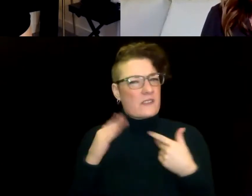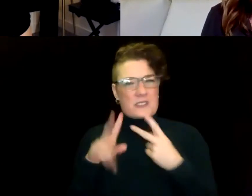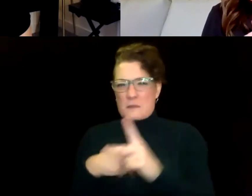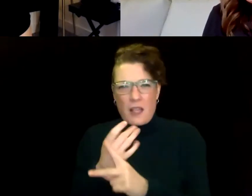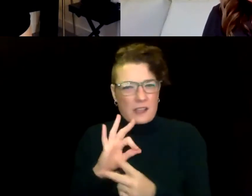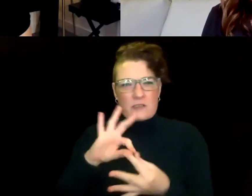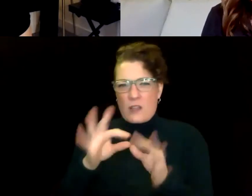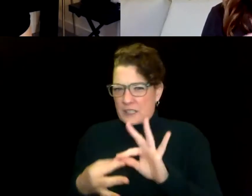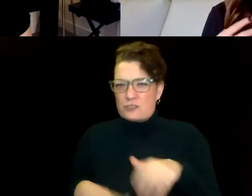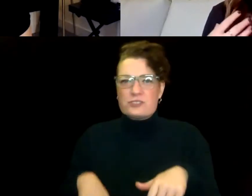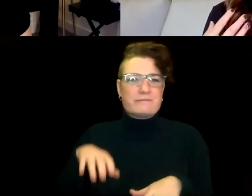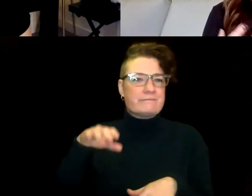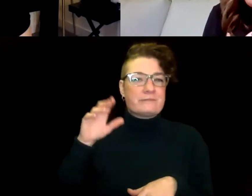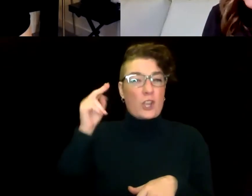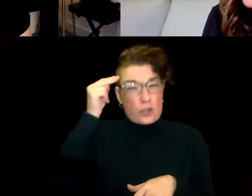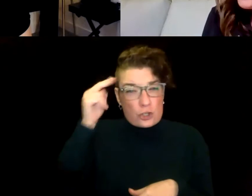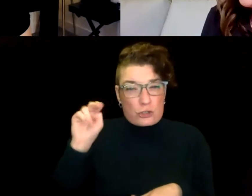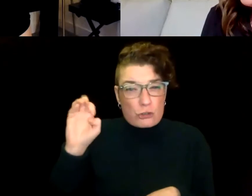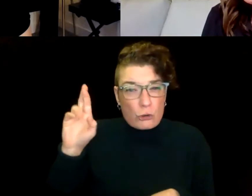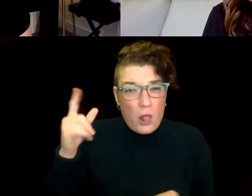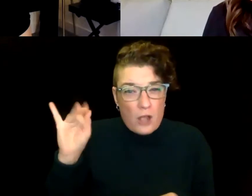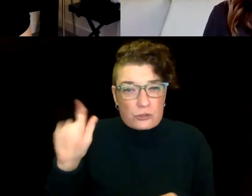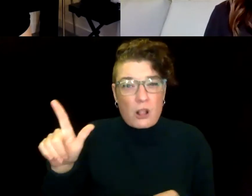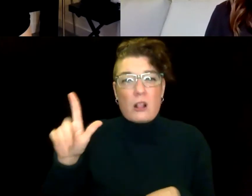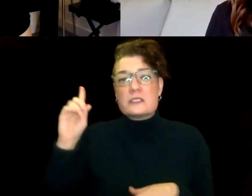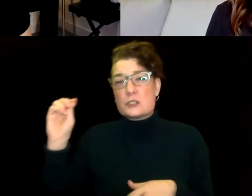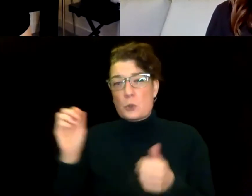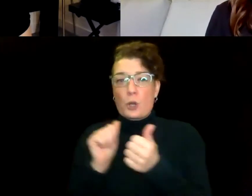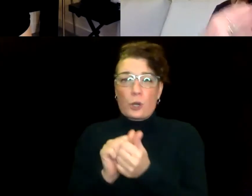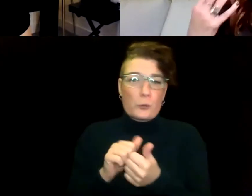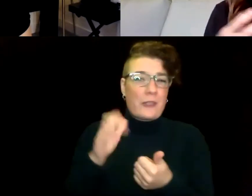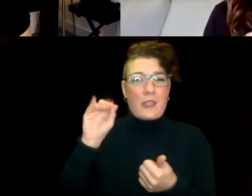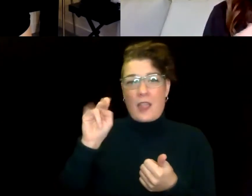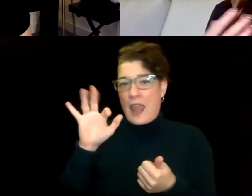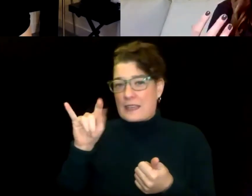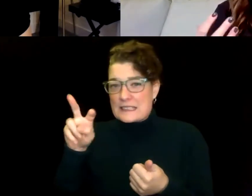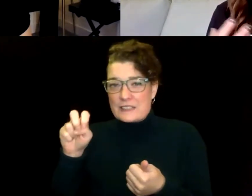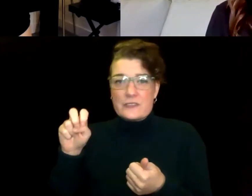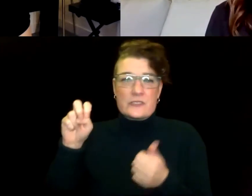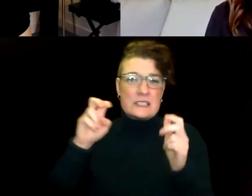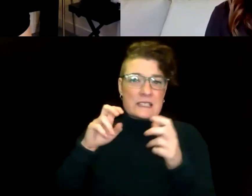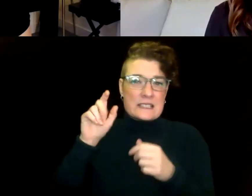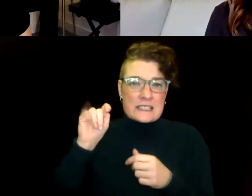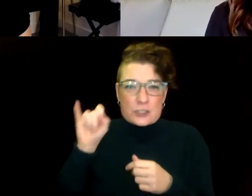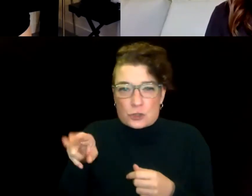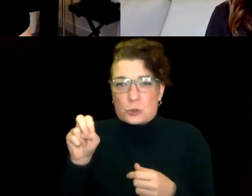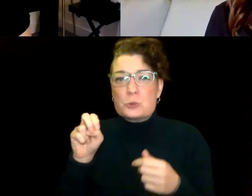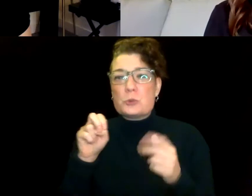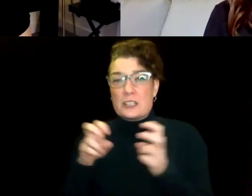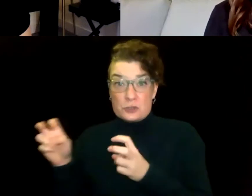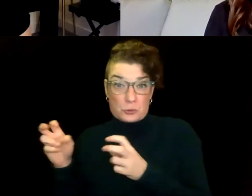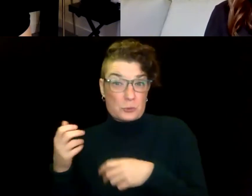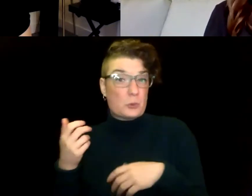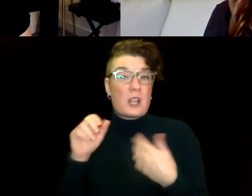endocrine disorder that is involved with our connective tissue structure that may or may not be the result of a viral